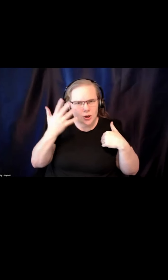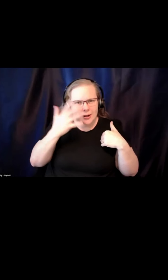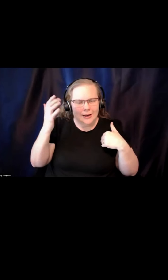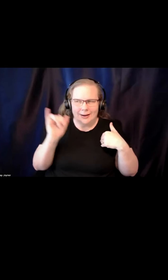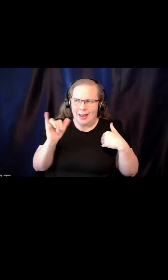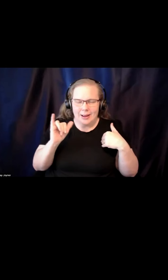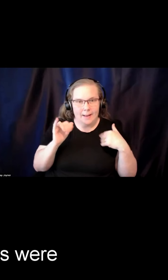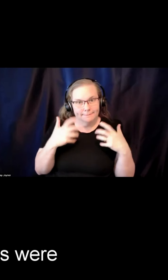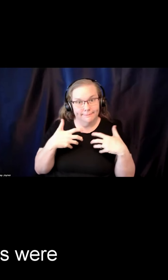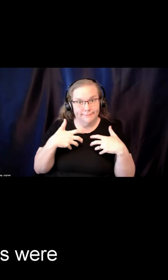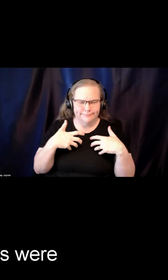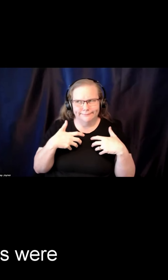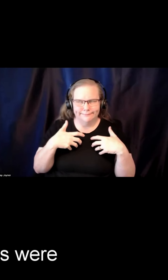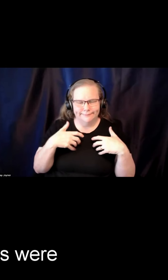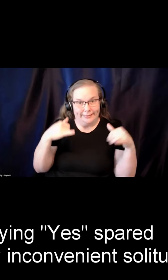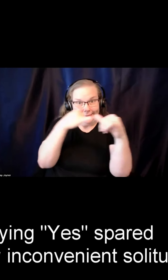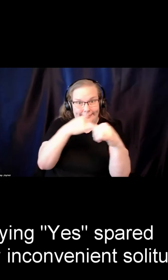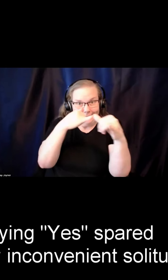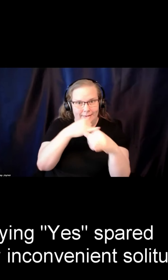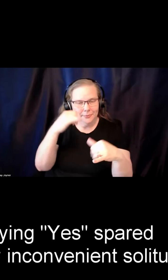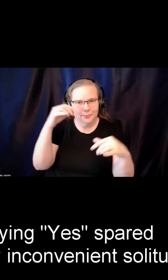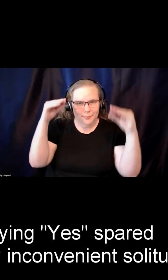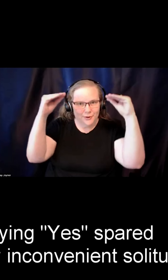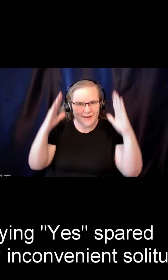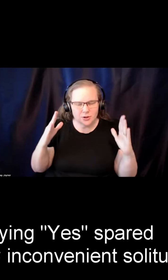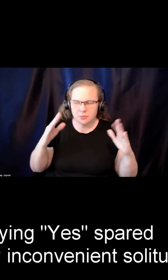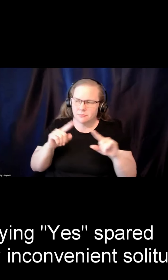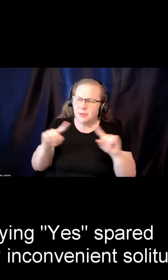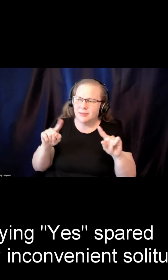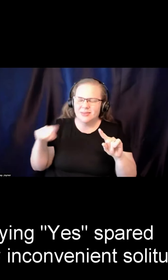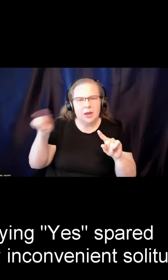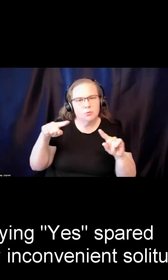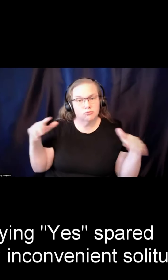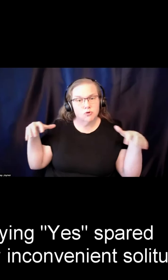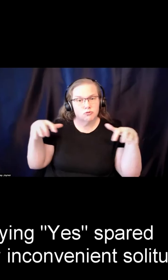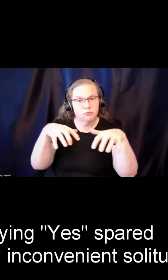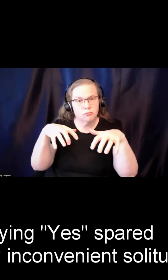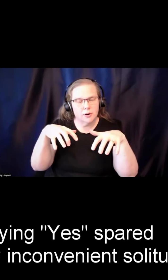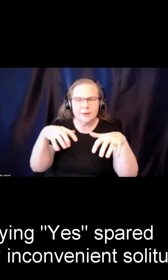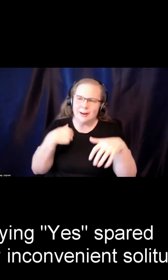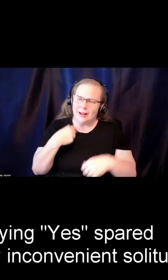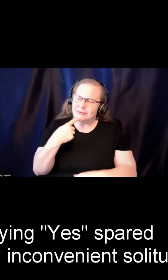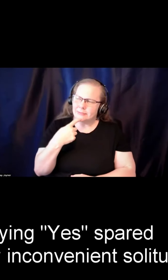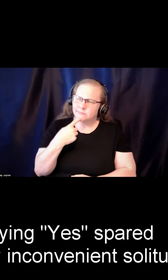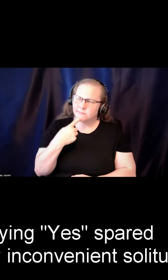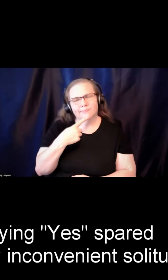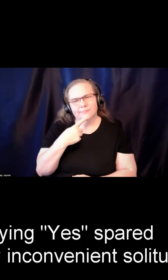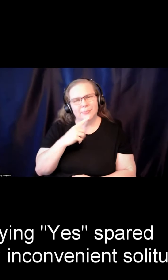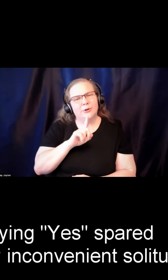professor. The gardens were safely crowded, and saying yes spared me from brooding about